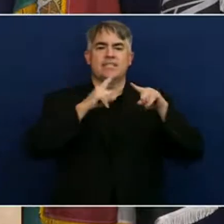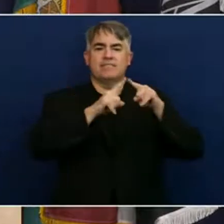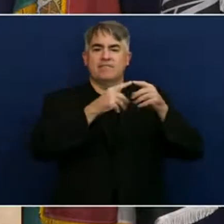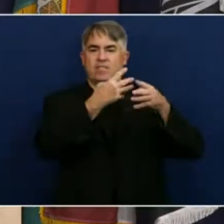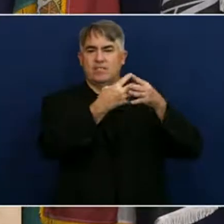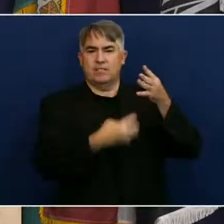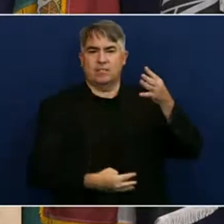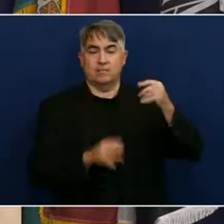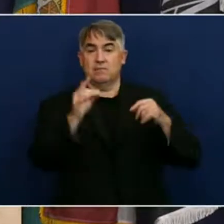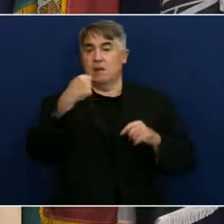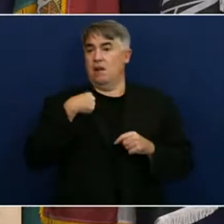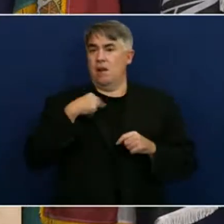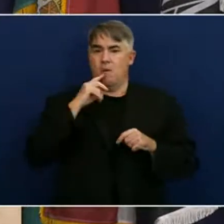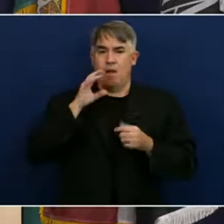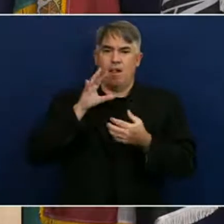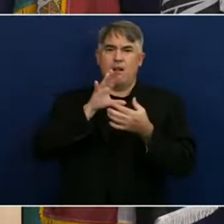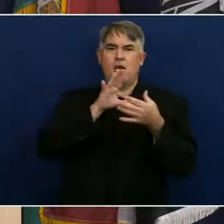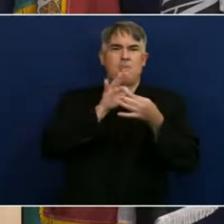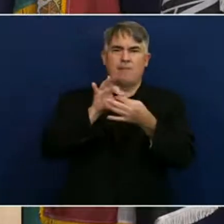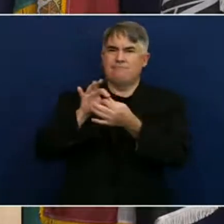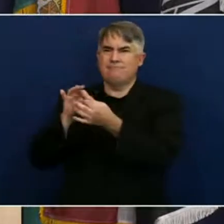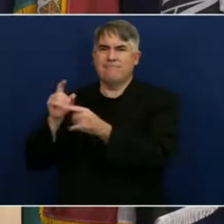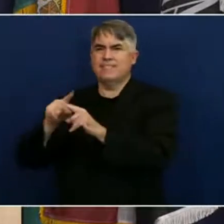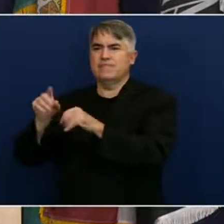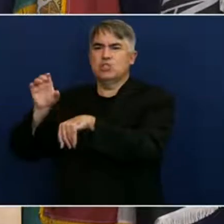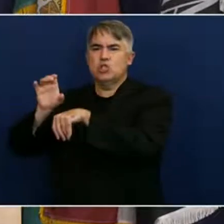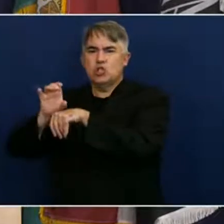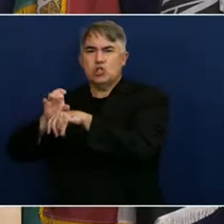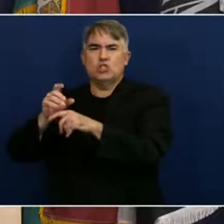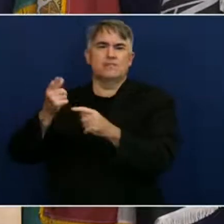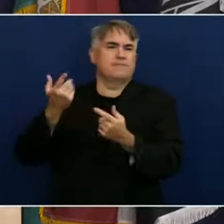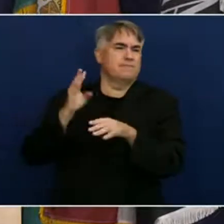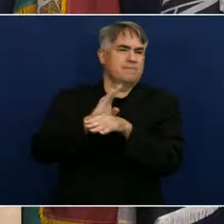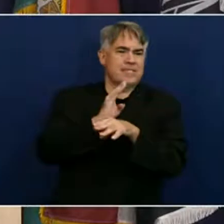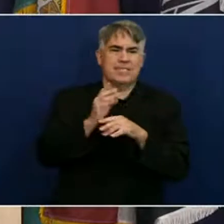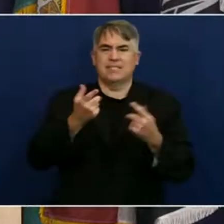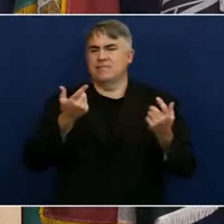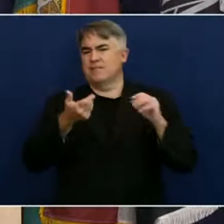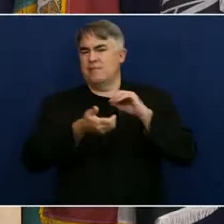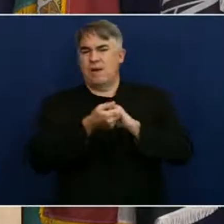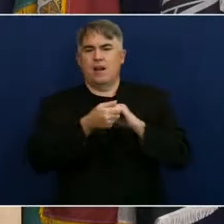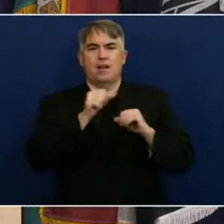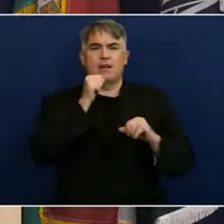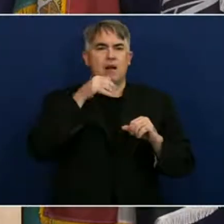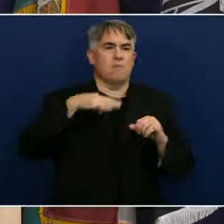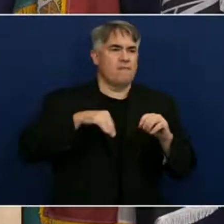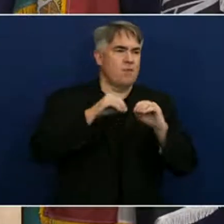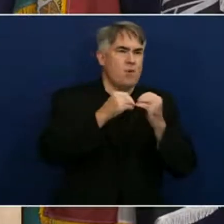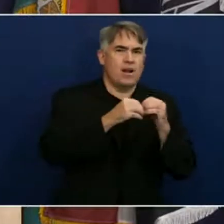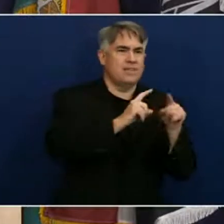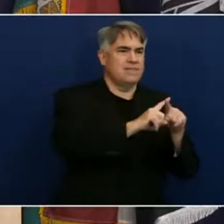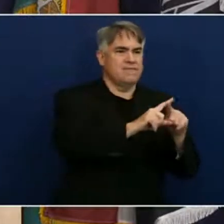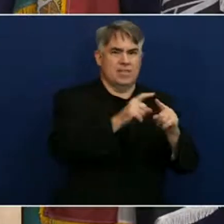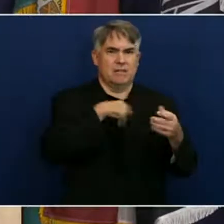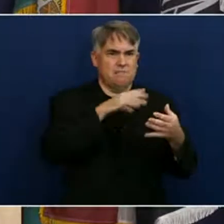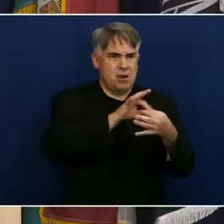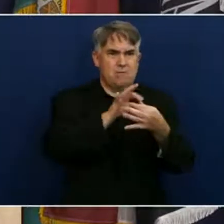with nonprofits, with religious institutions and others to go into the community to try and make it a little bit easier to